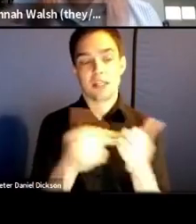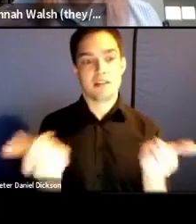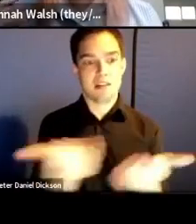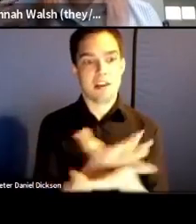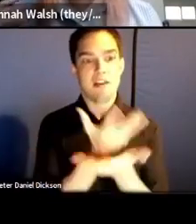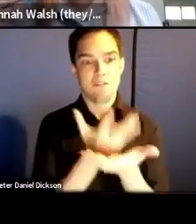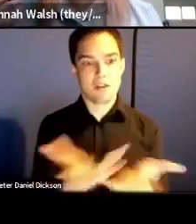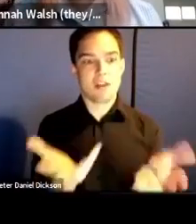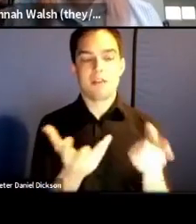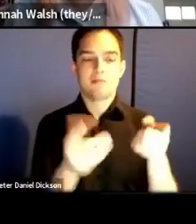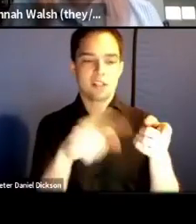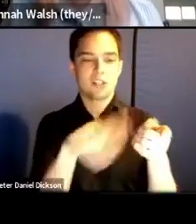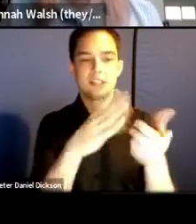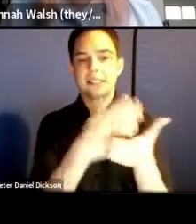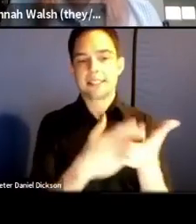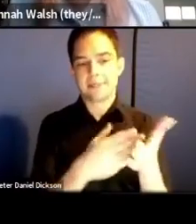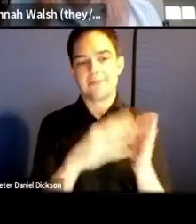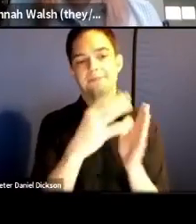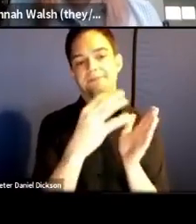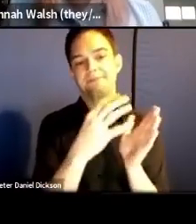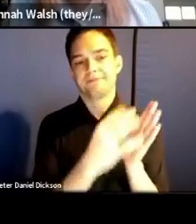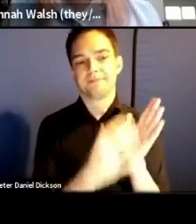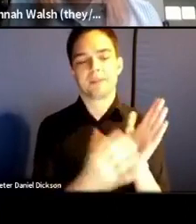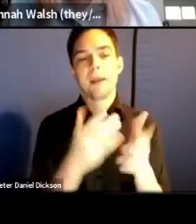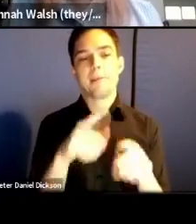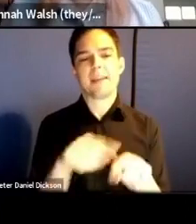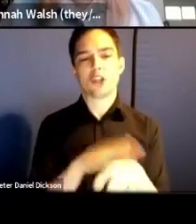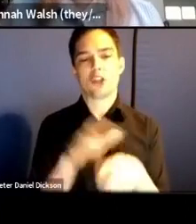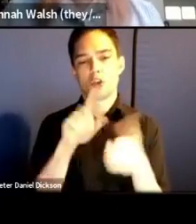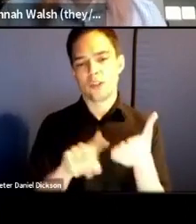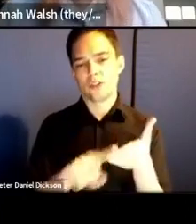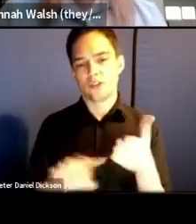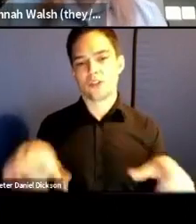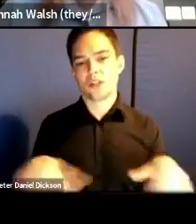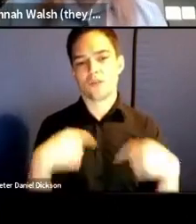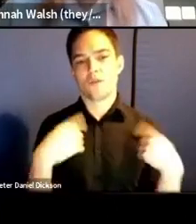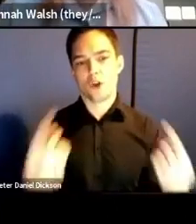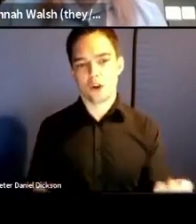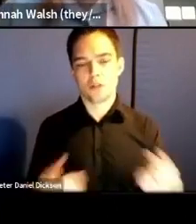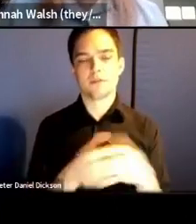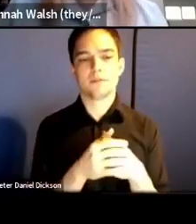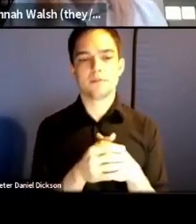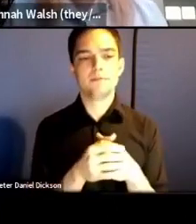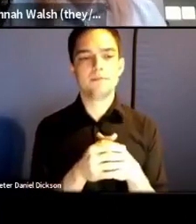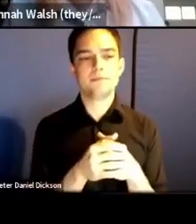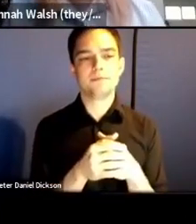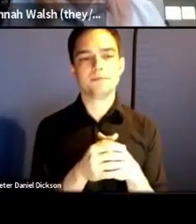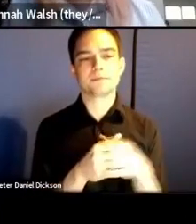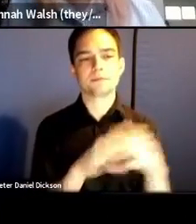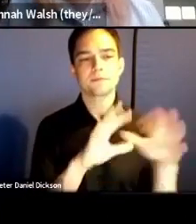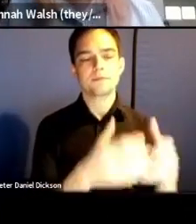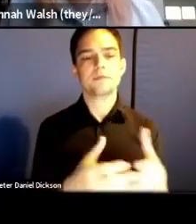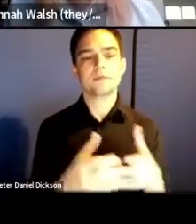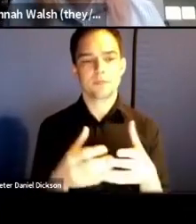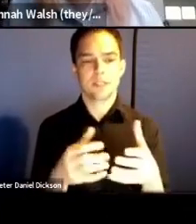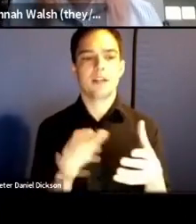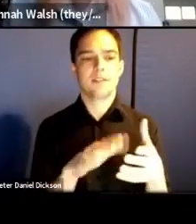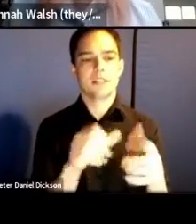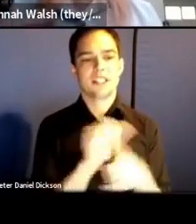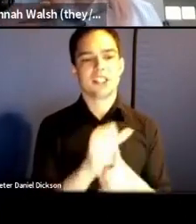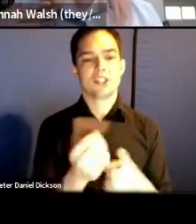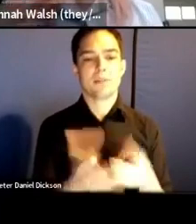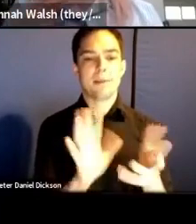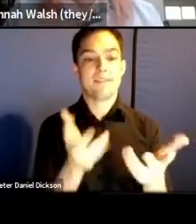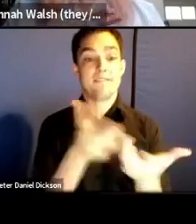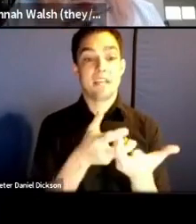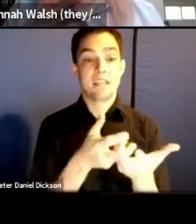inclusive. This is just based on kind of the research that's been done so far, the categories of conditions that may fit